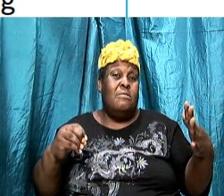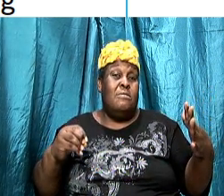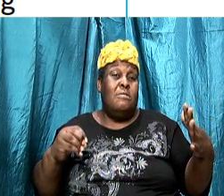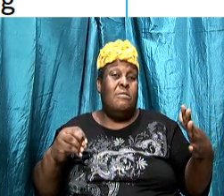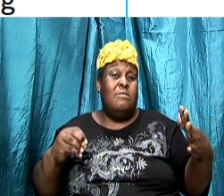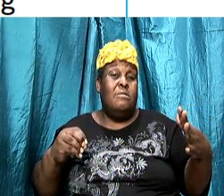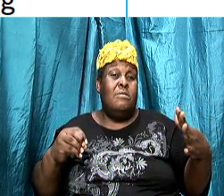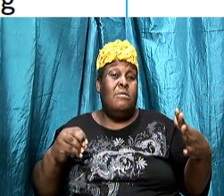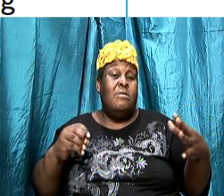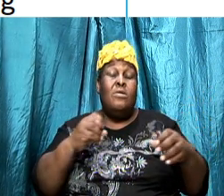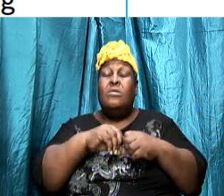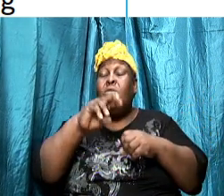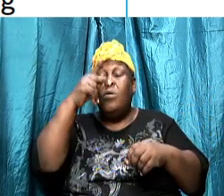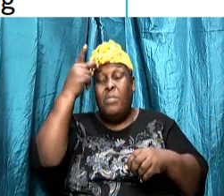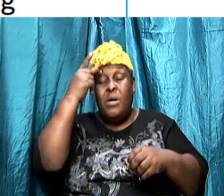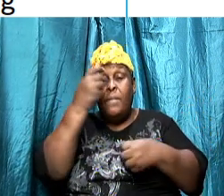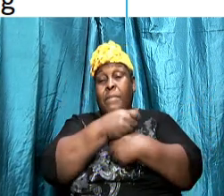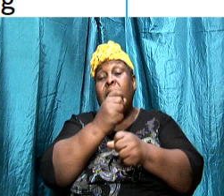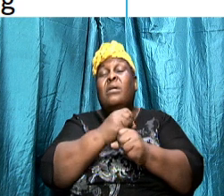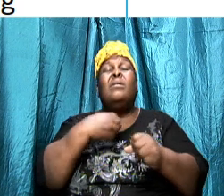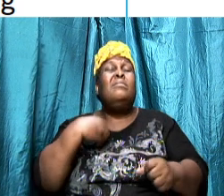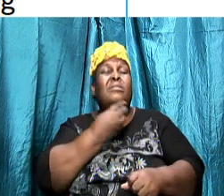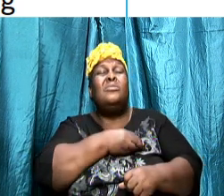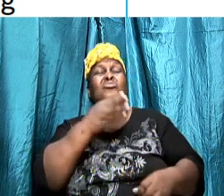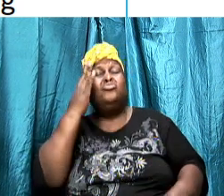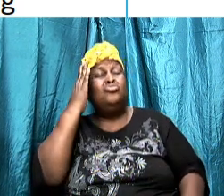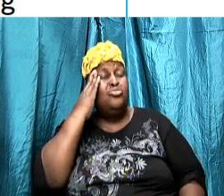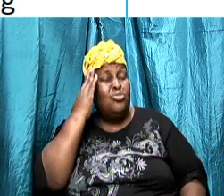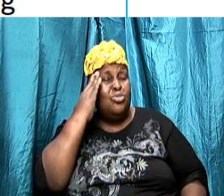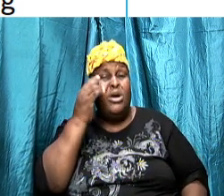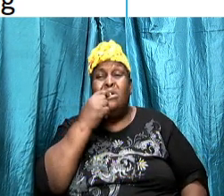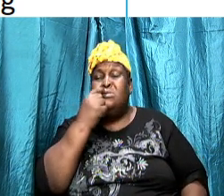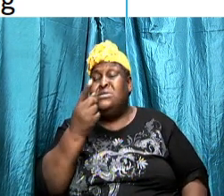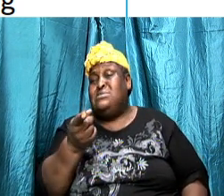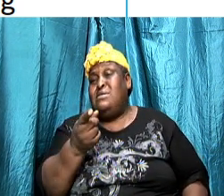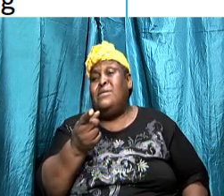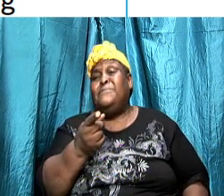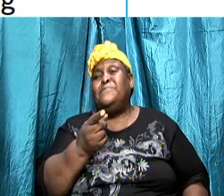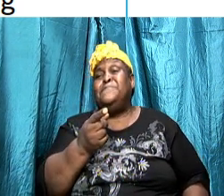was letting us know that, and he was saying, you know,